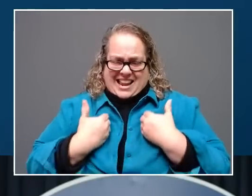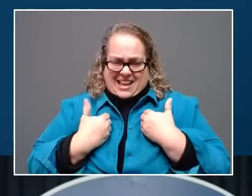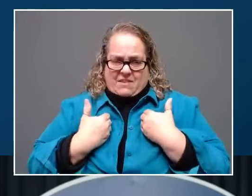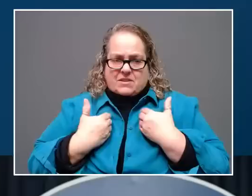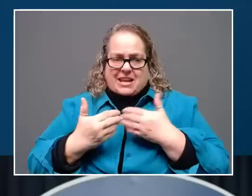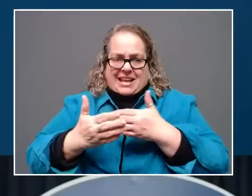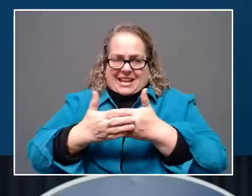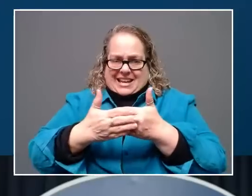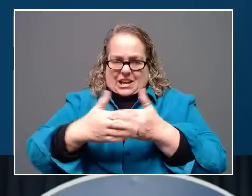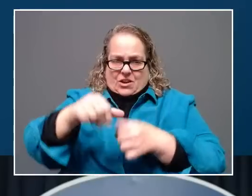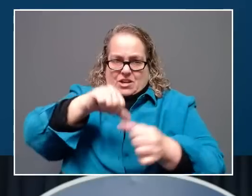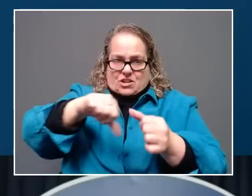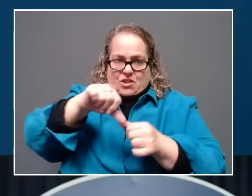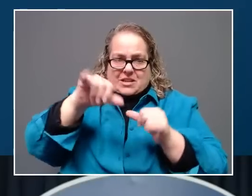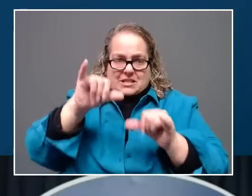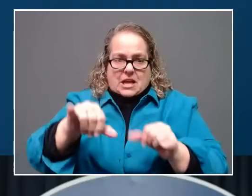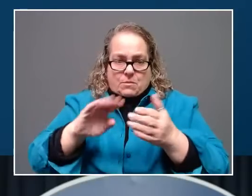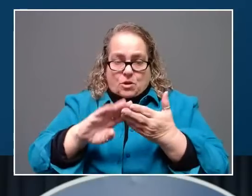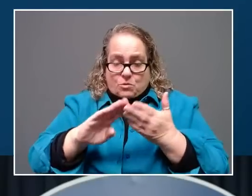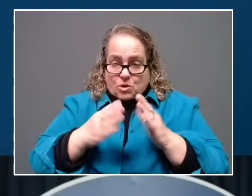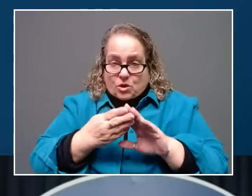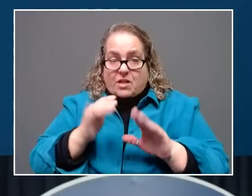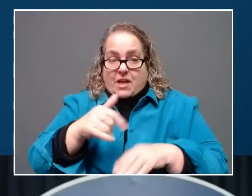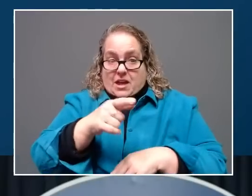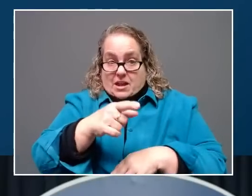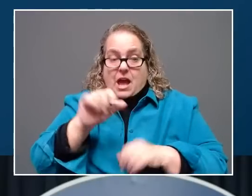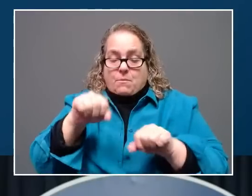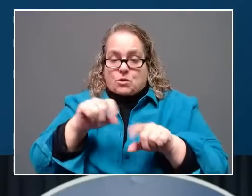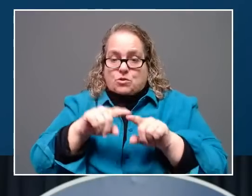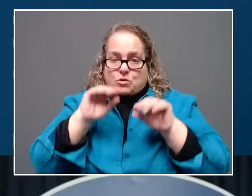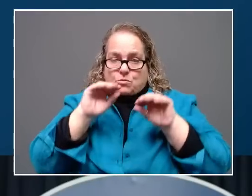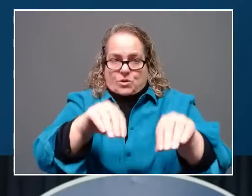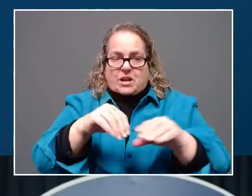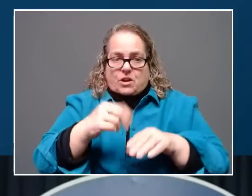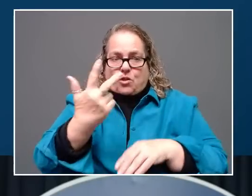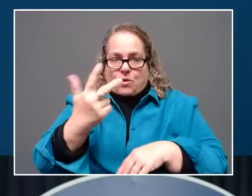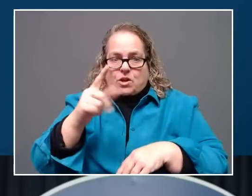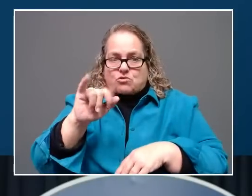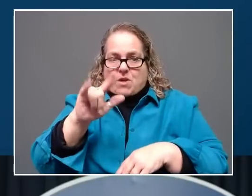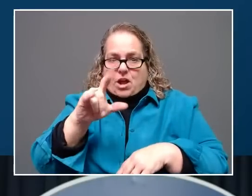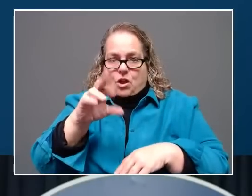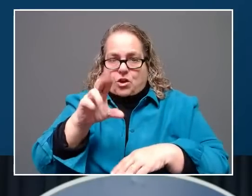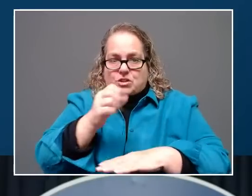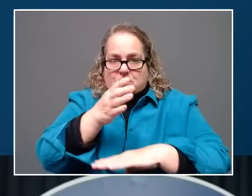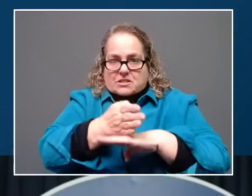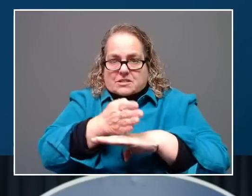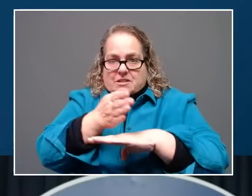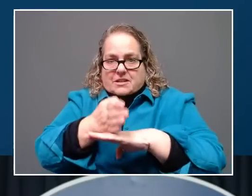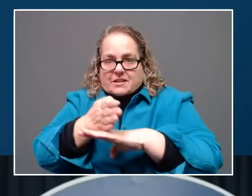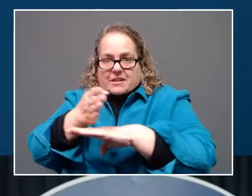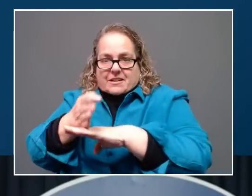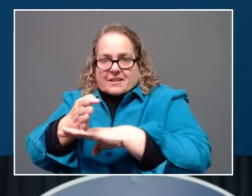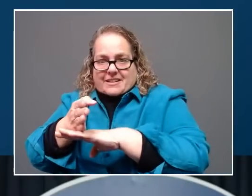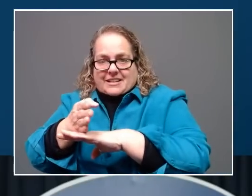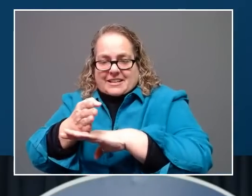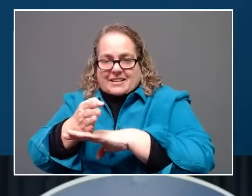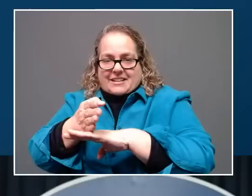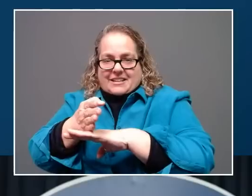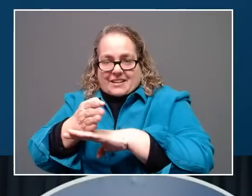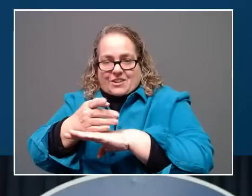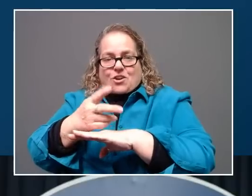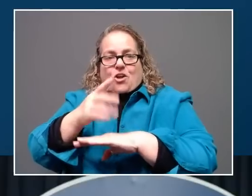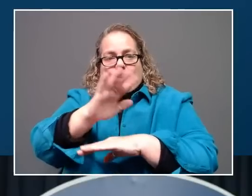in the same community, that we were able to put in 3 trailers all next to each other. In other words, their friends, their support